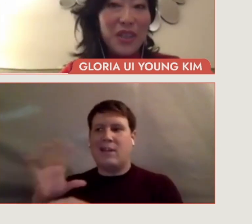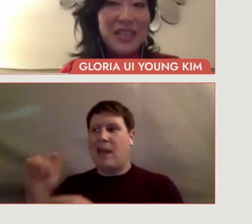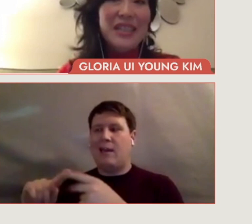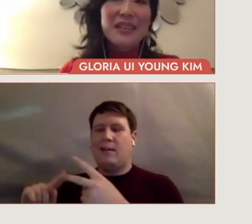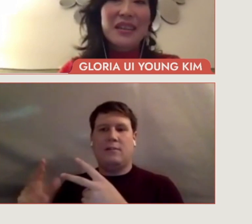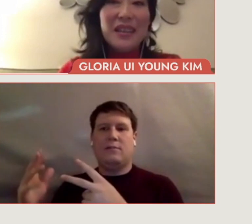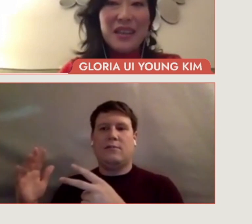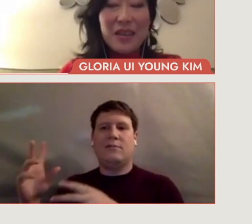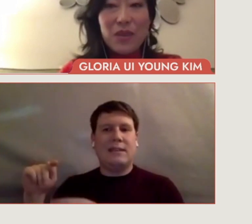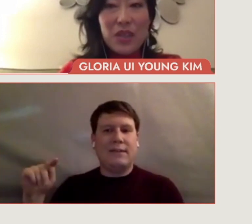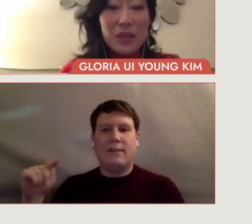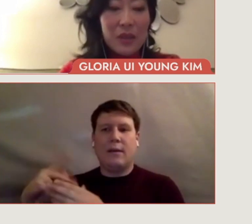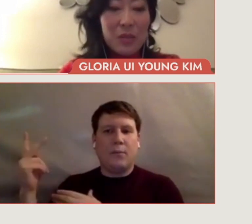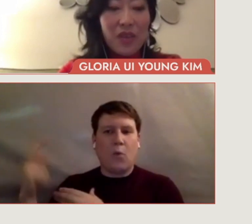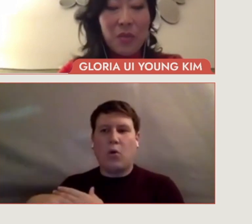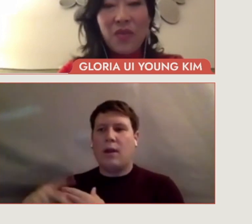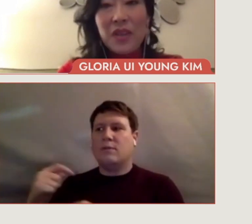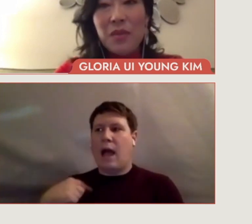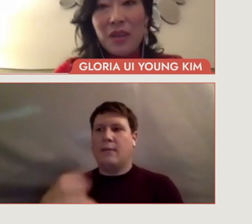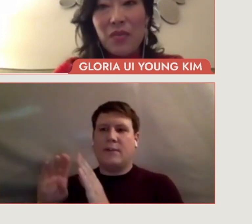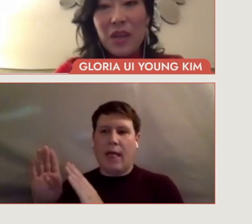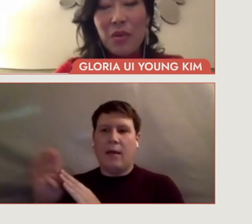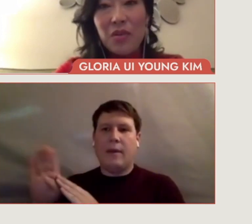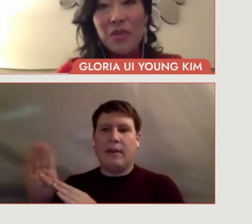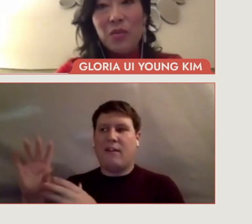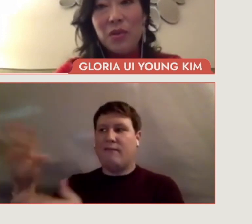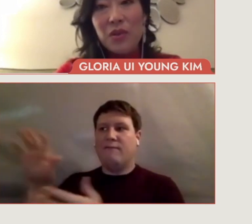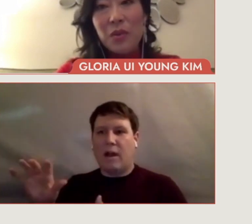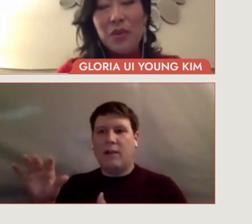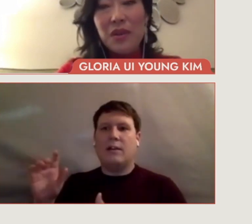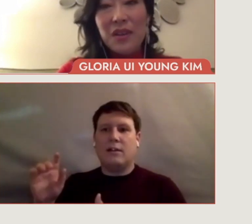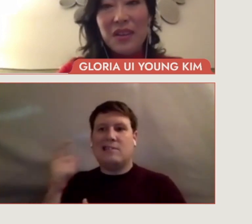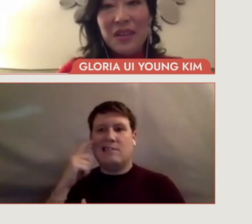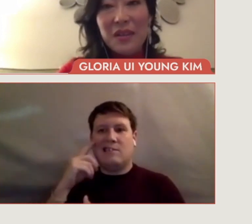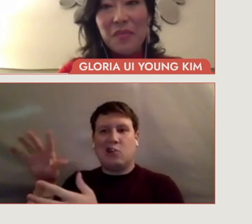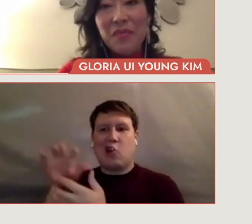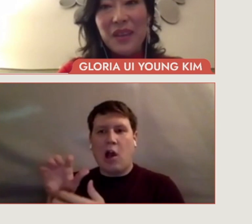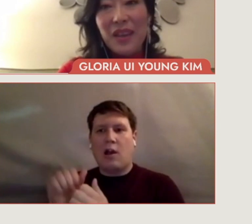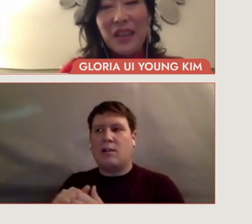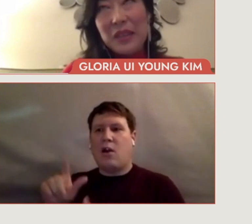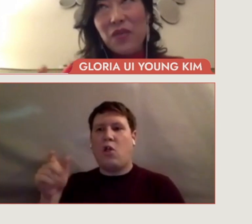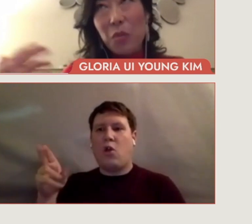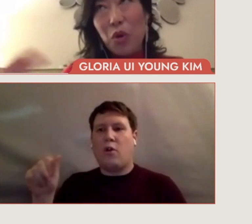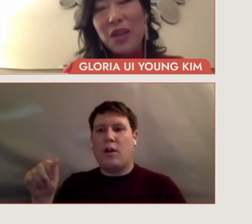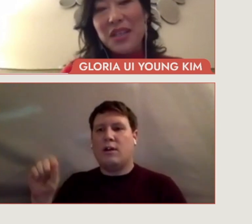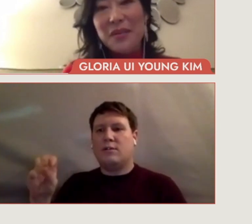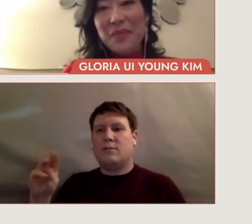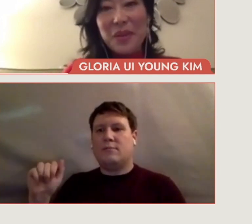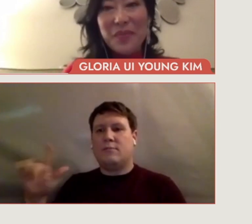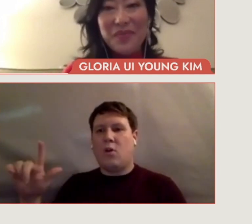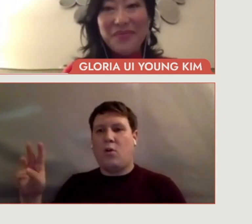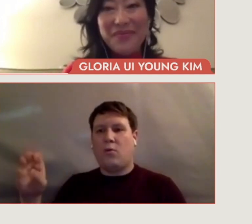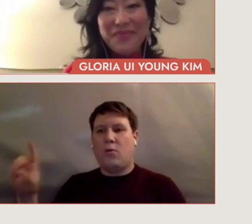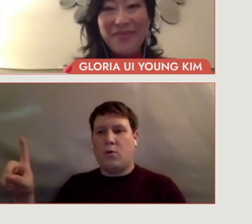project idea that we just got some development funding, my writing partner Samora Smallwood and I, and that's from her idea.